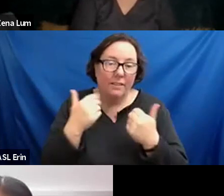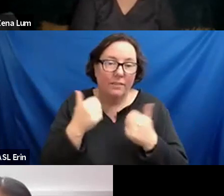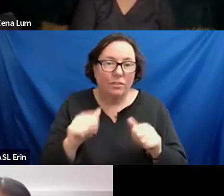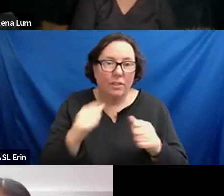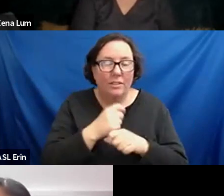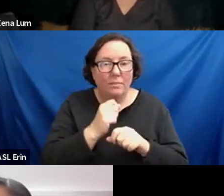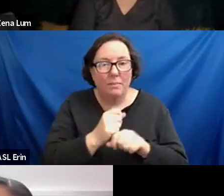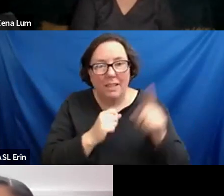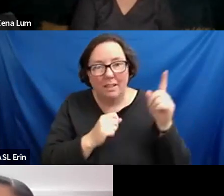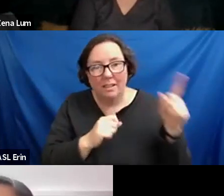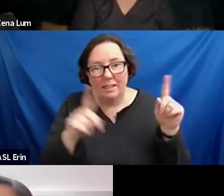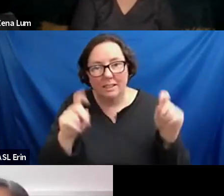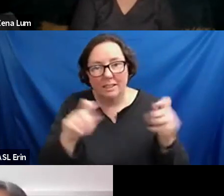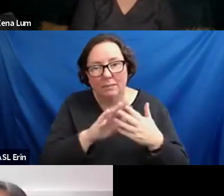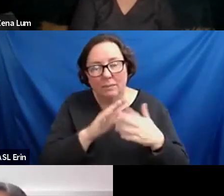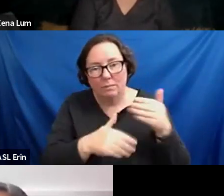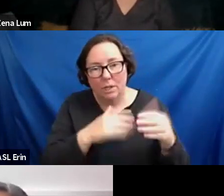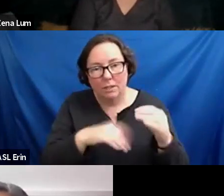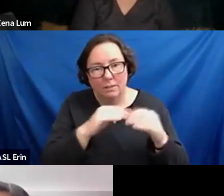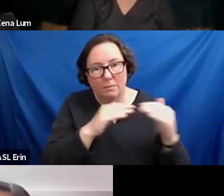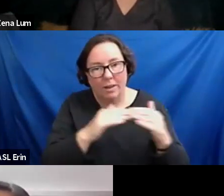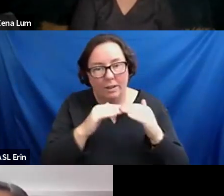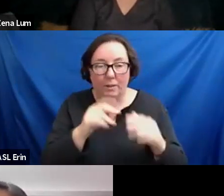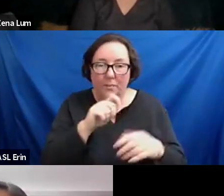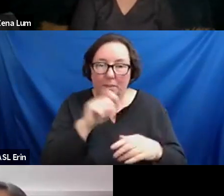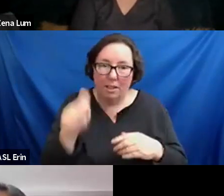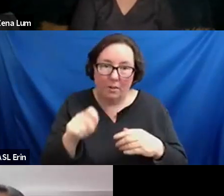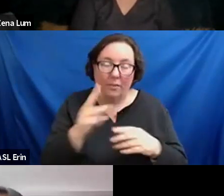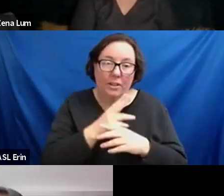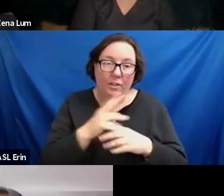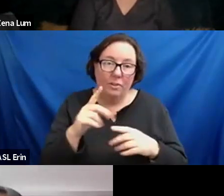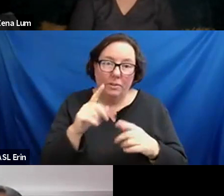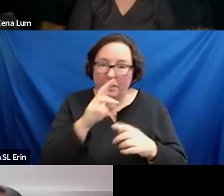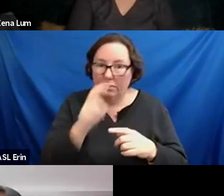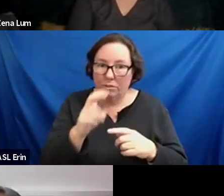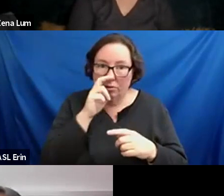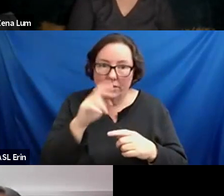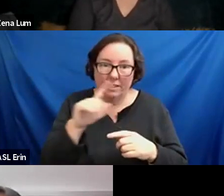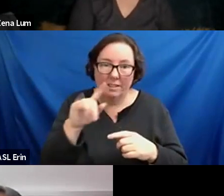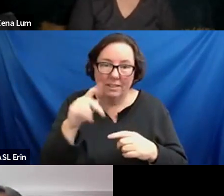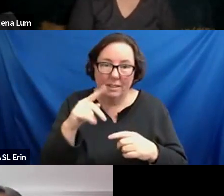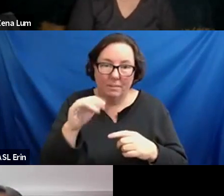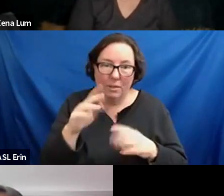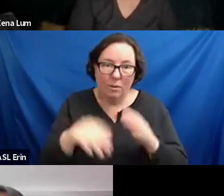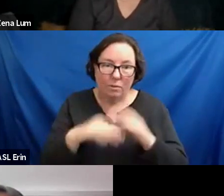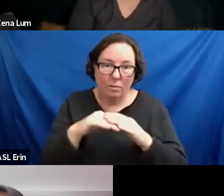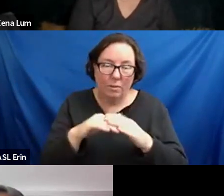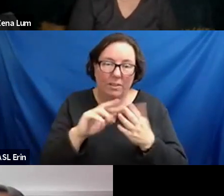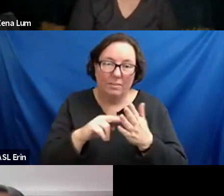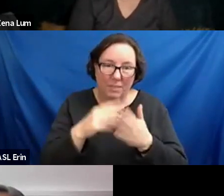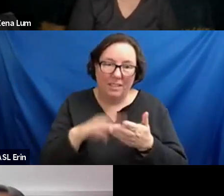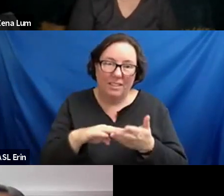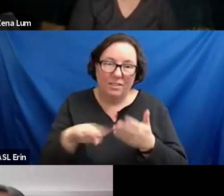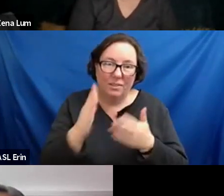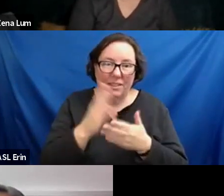the exam school process more equitable. However, by using a strict zip code quota, the result was to exclude some of the brightest